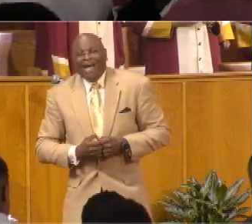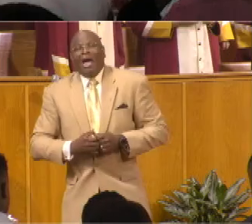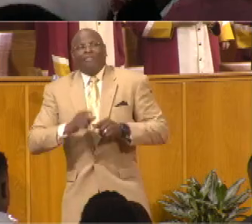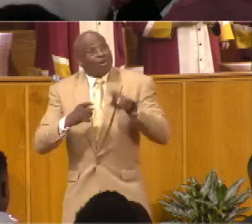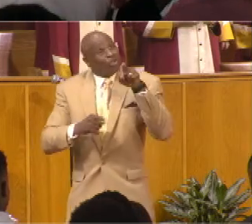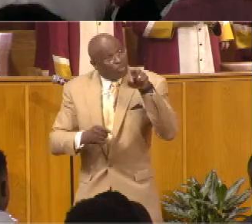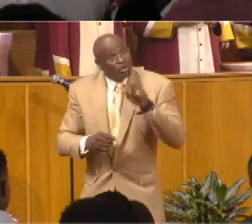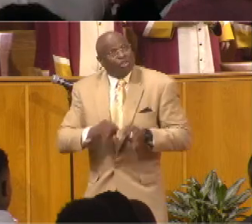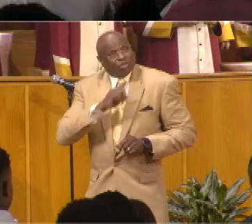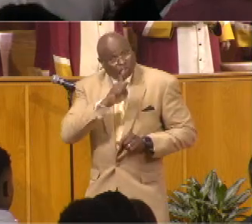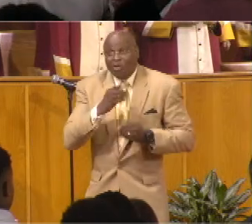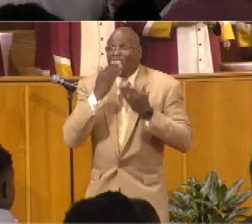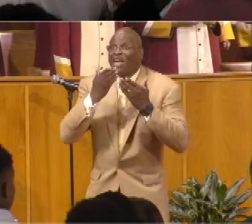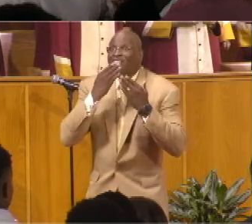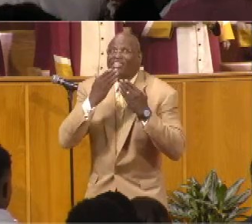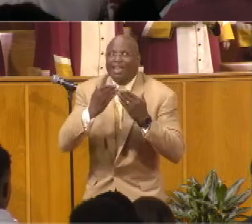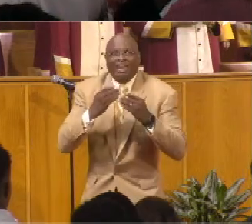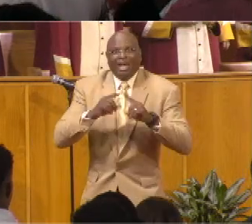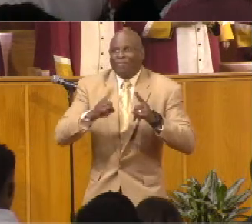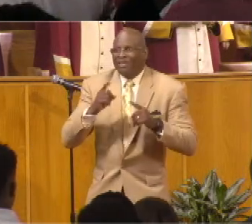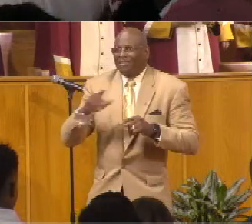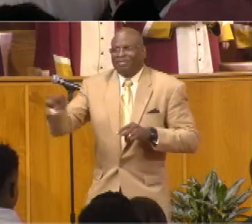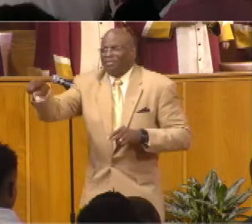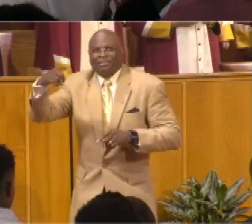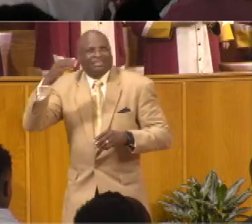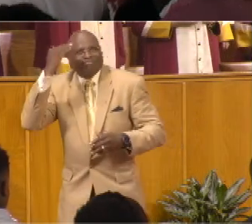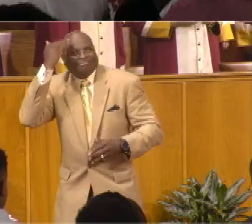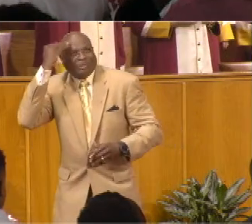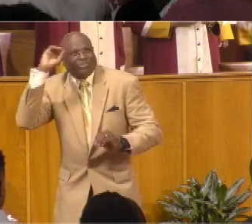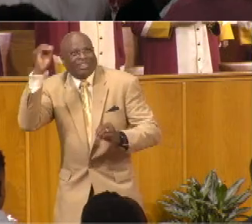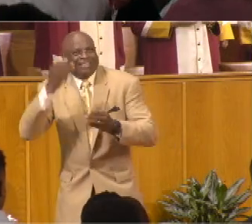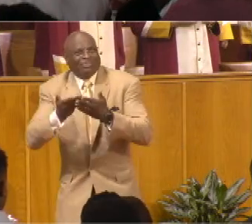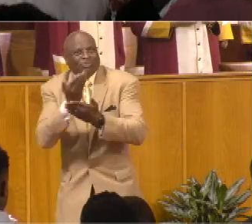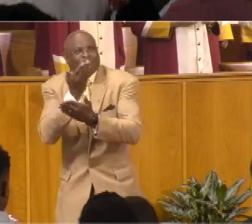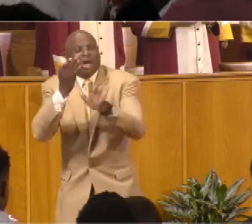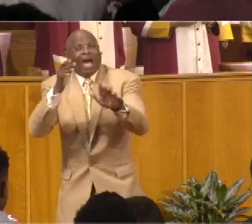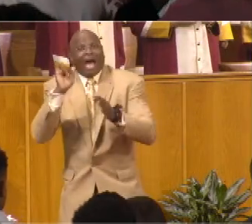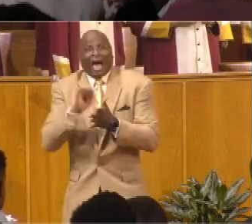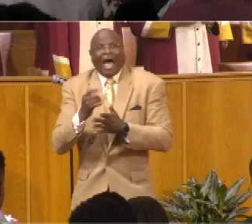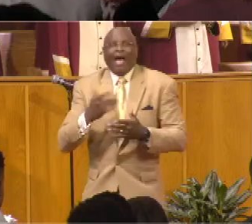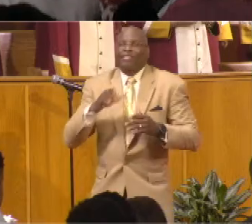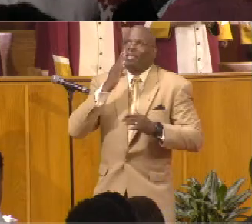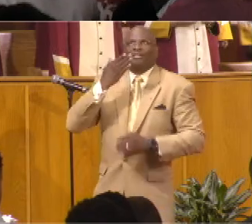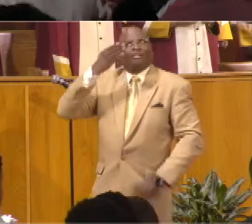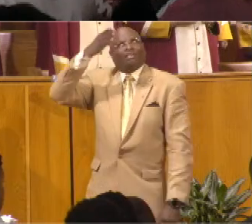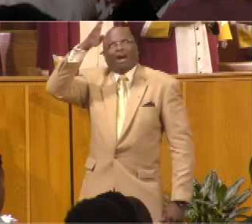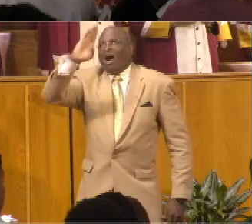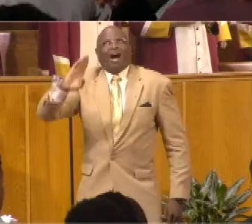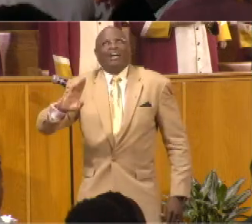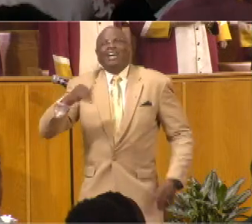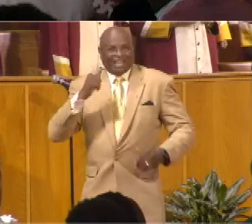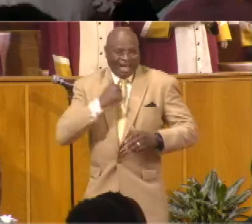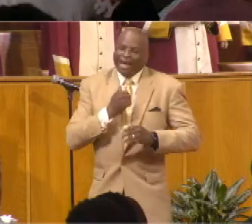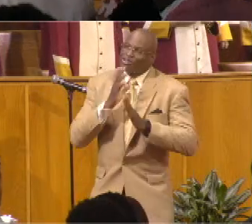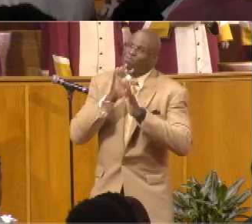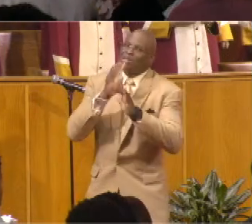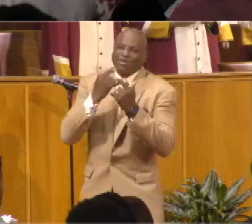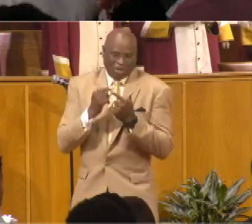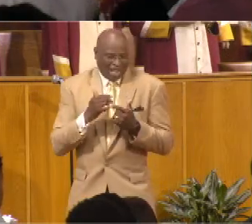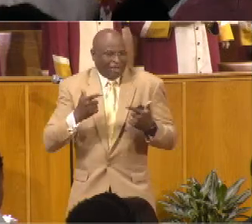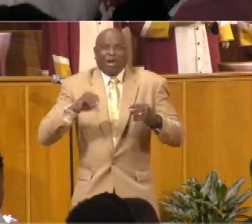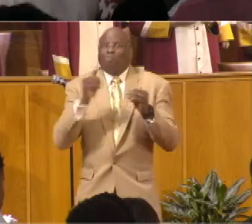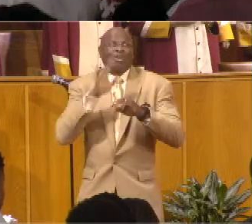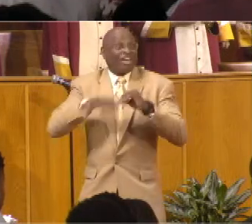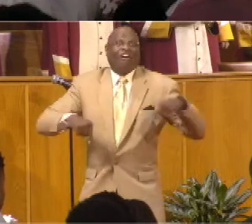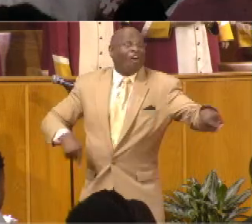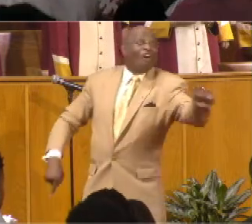For you indeed give thanks well, but the other is not edified. I thank my God that I speak with tongues more than